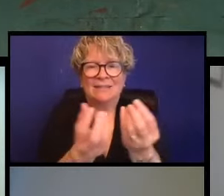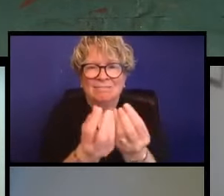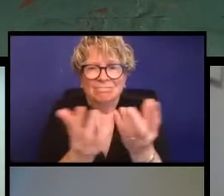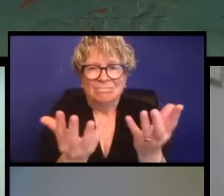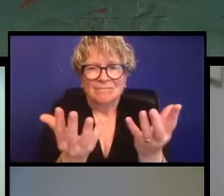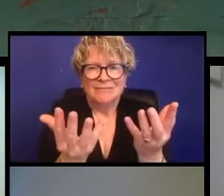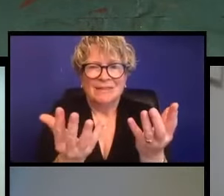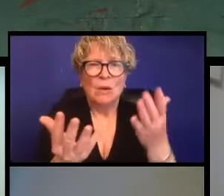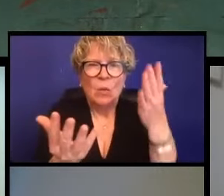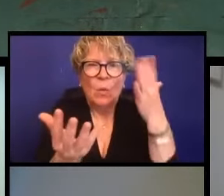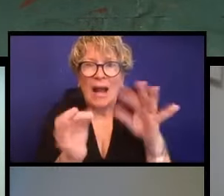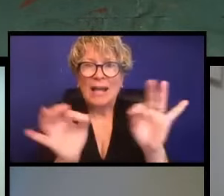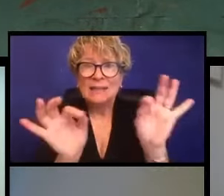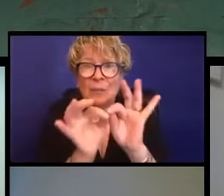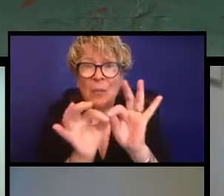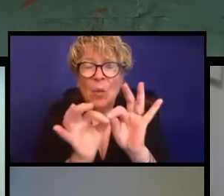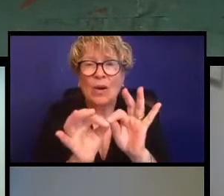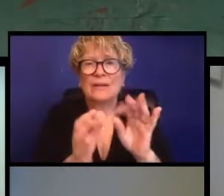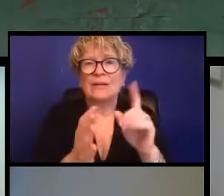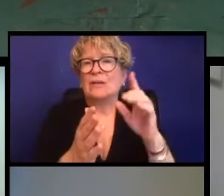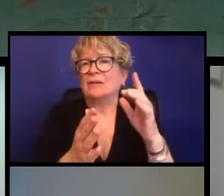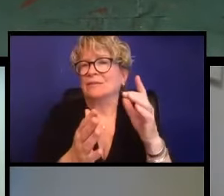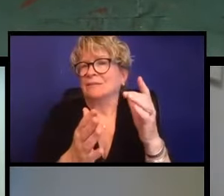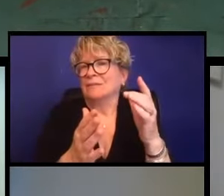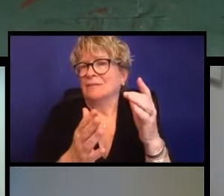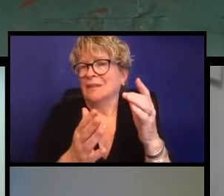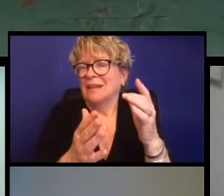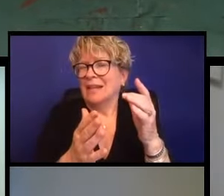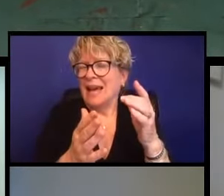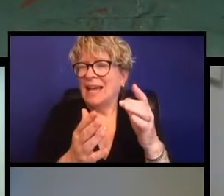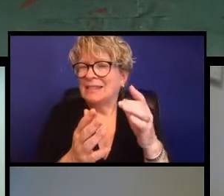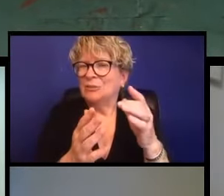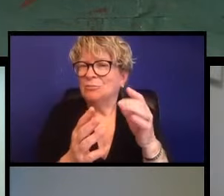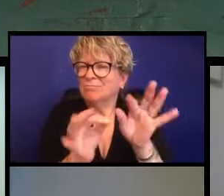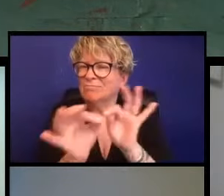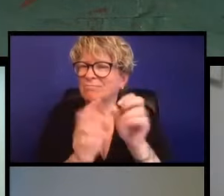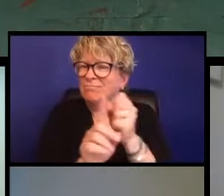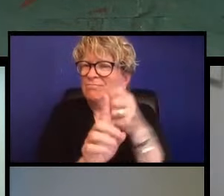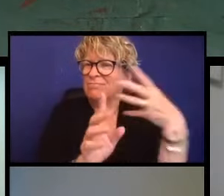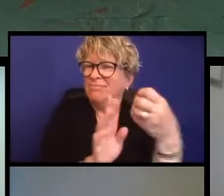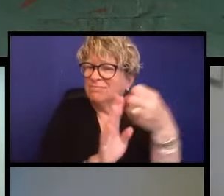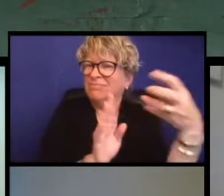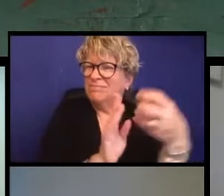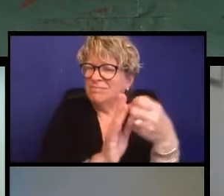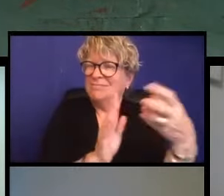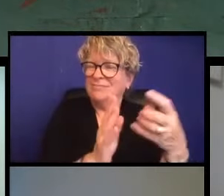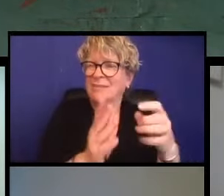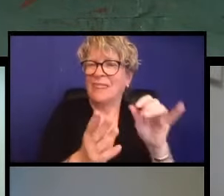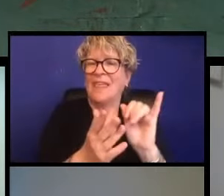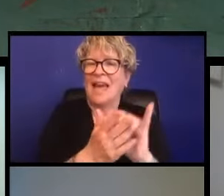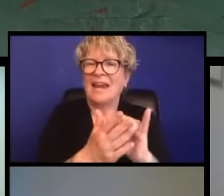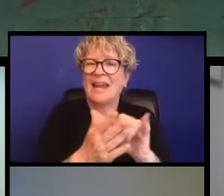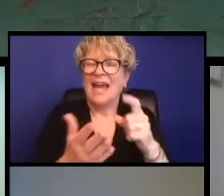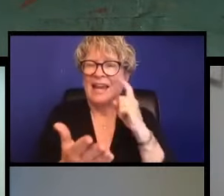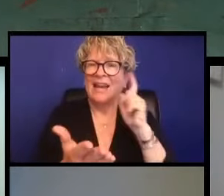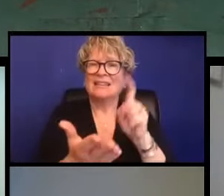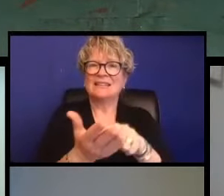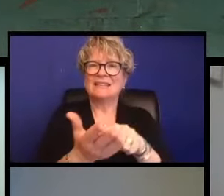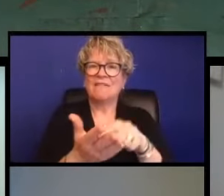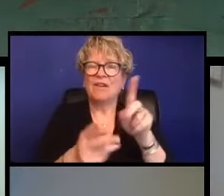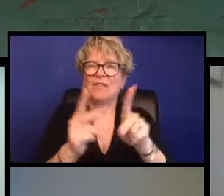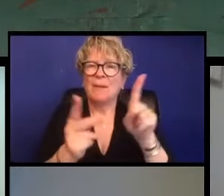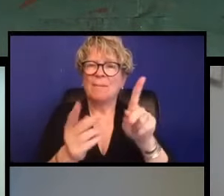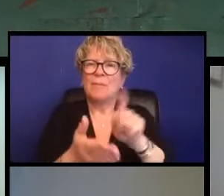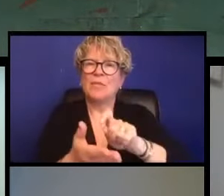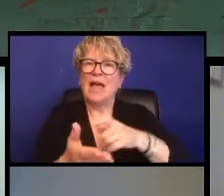matters and why it's important. And, you know, I've really discovered that a lot of people who write